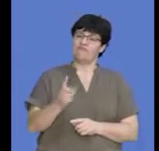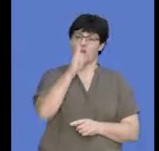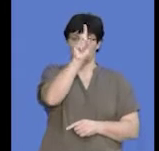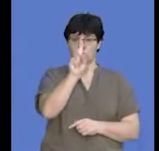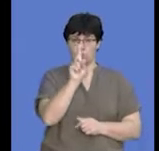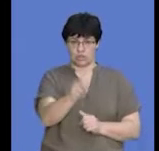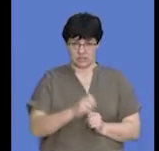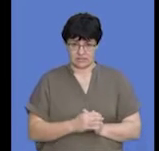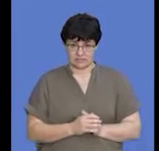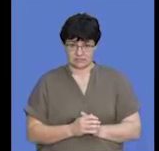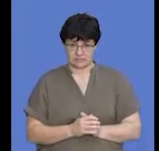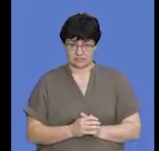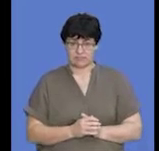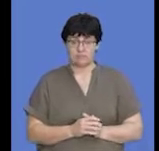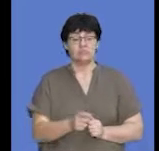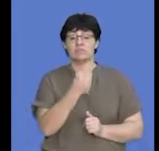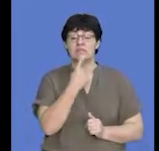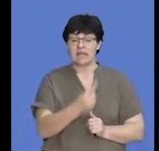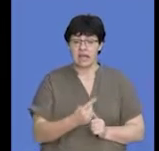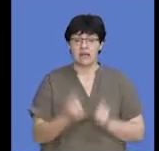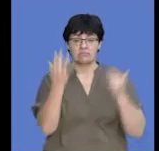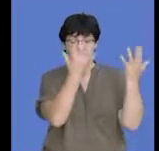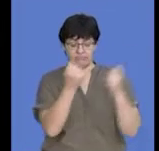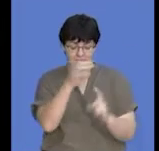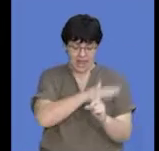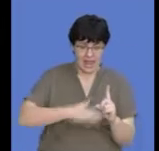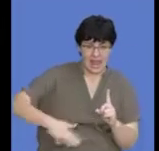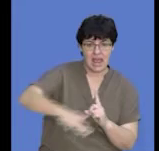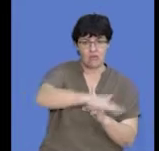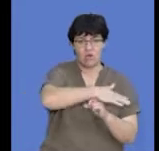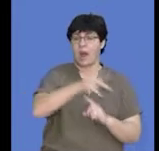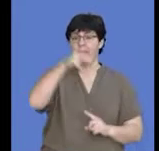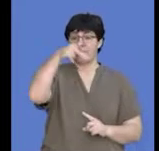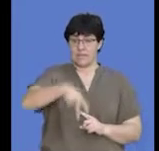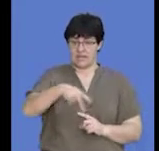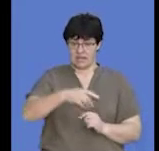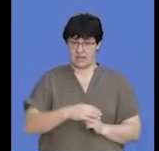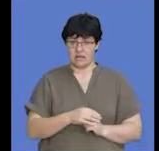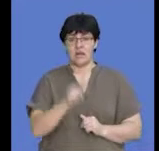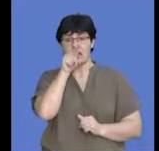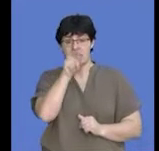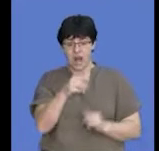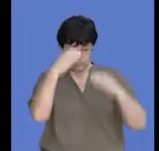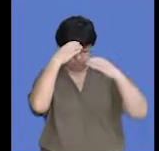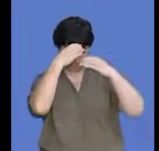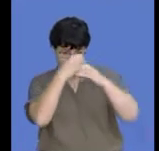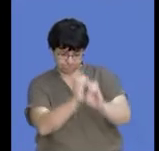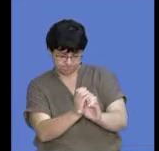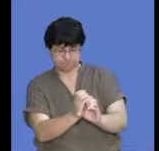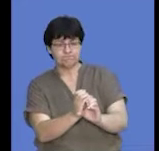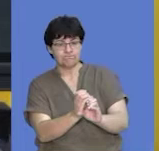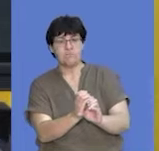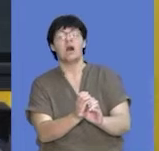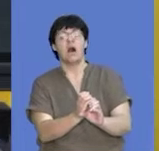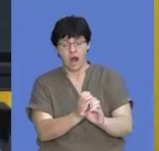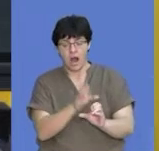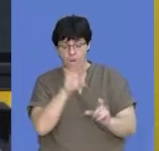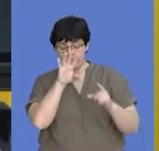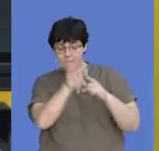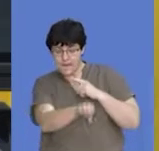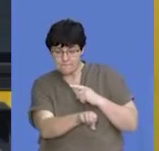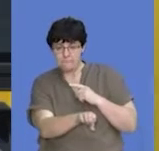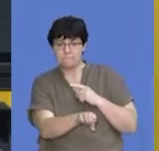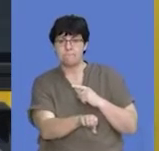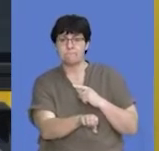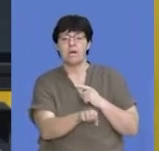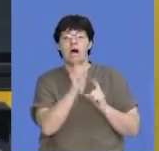question. The first question says, calculate the area of P. You've got to zoom into your topographical map to